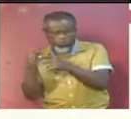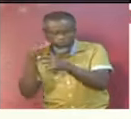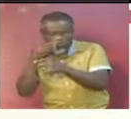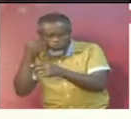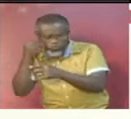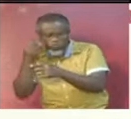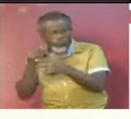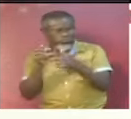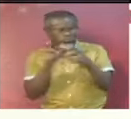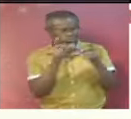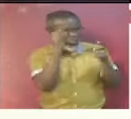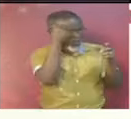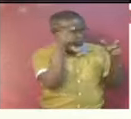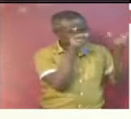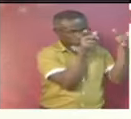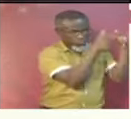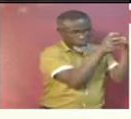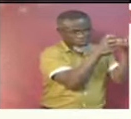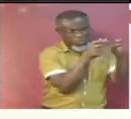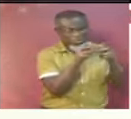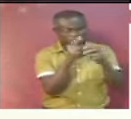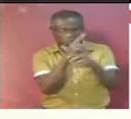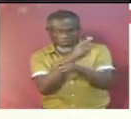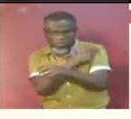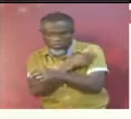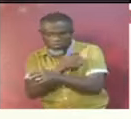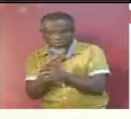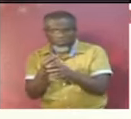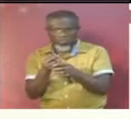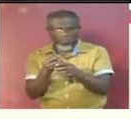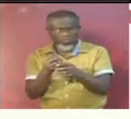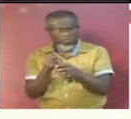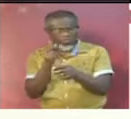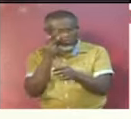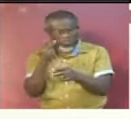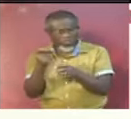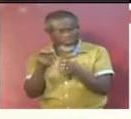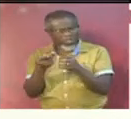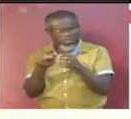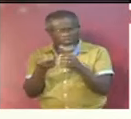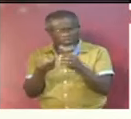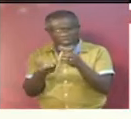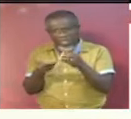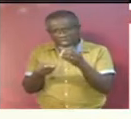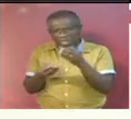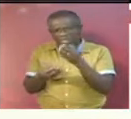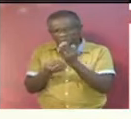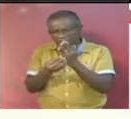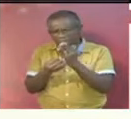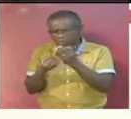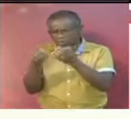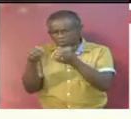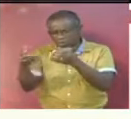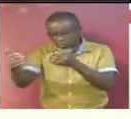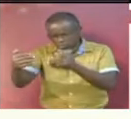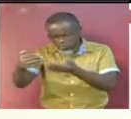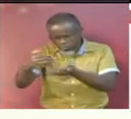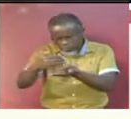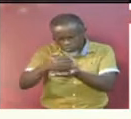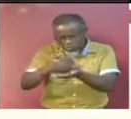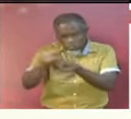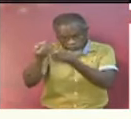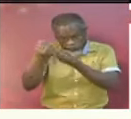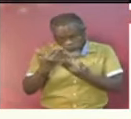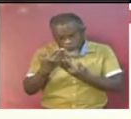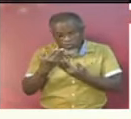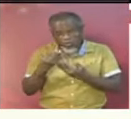to seek retrospective data where it may not be available at national level. With regard to the ICU versus